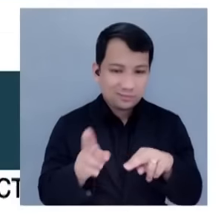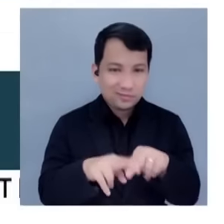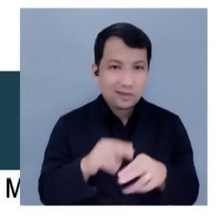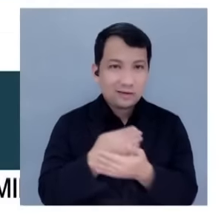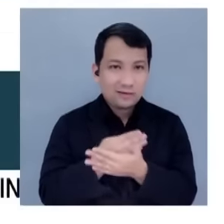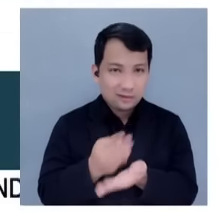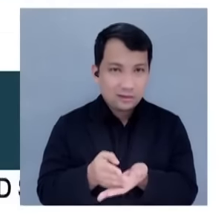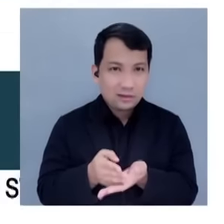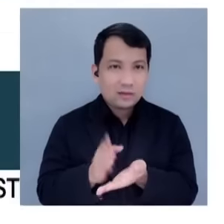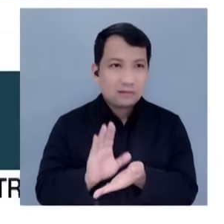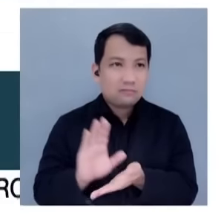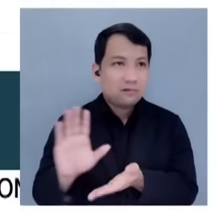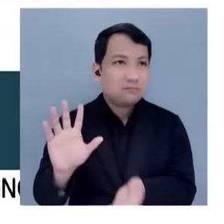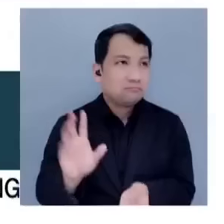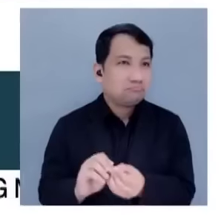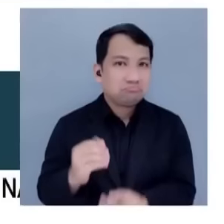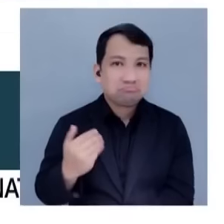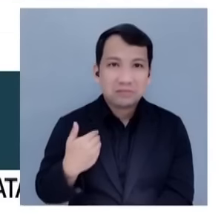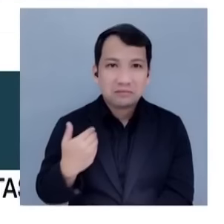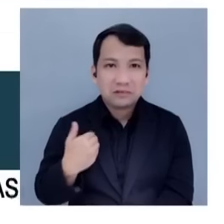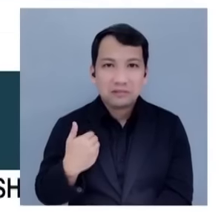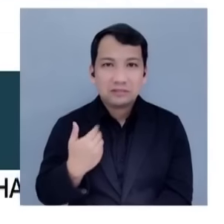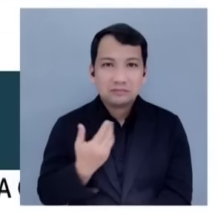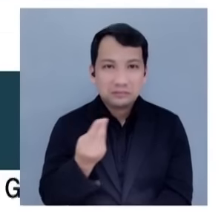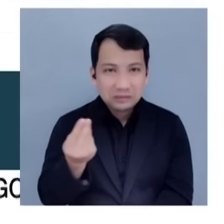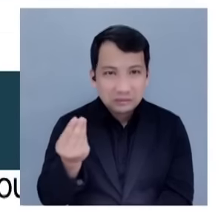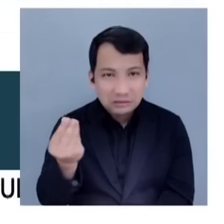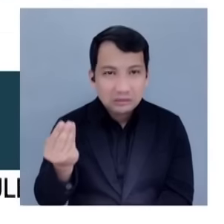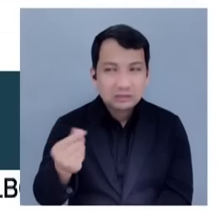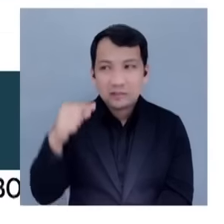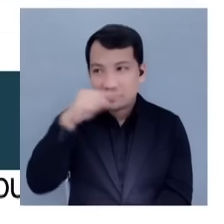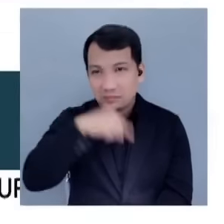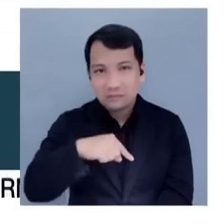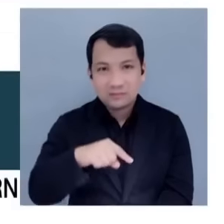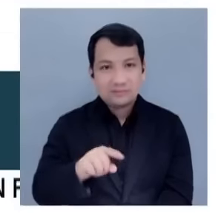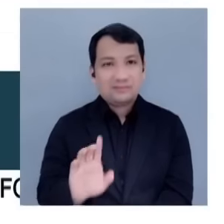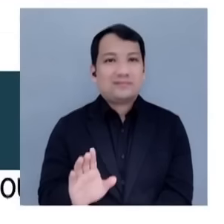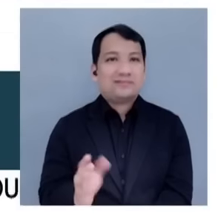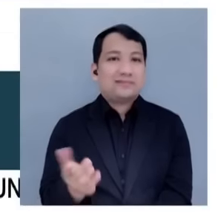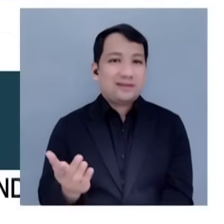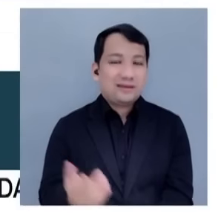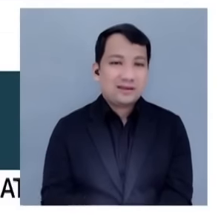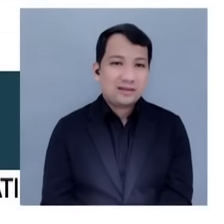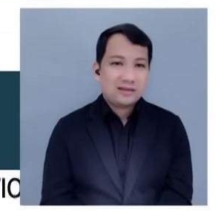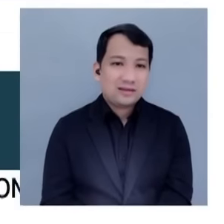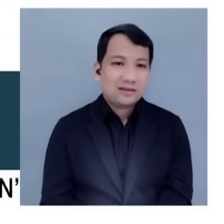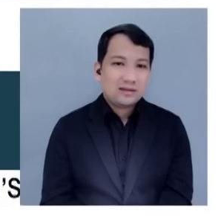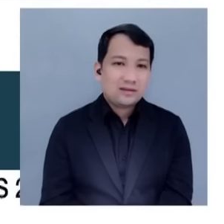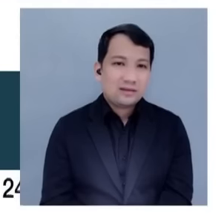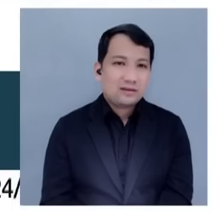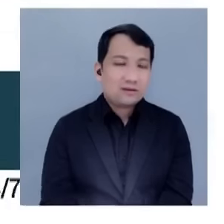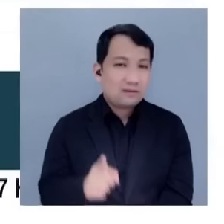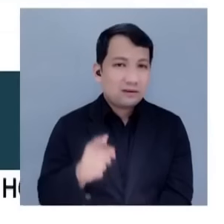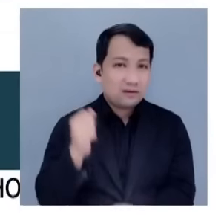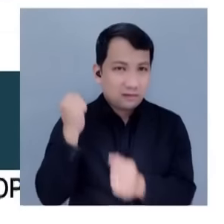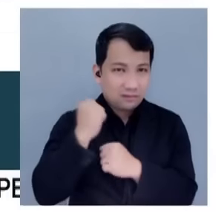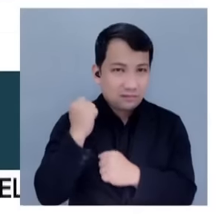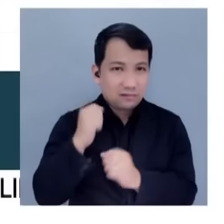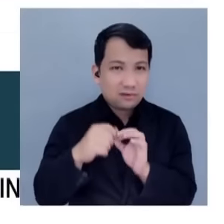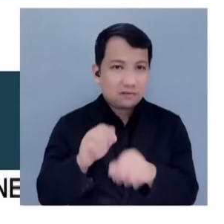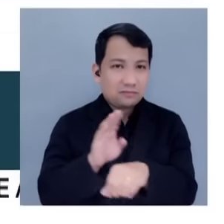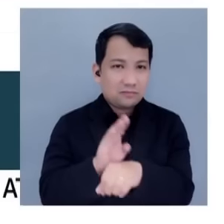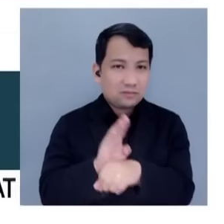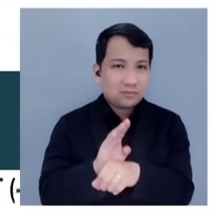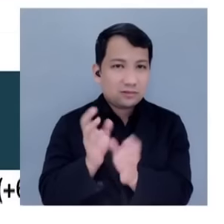Ilalagyan nila ng pinagkakakitaan yung kasinungalingan. Which brings so I hope that the business community,